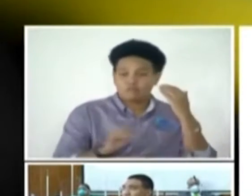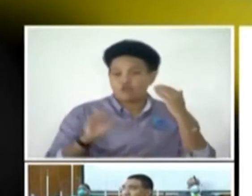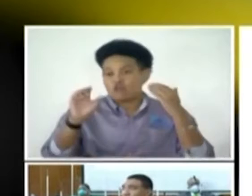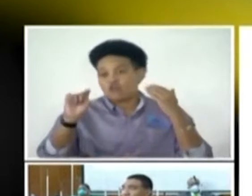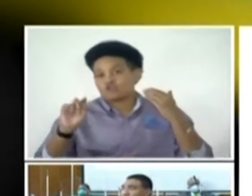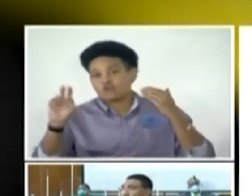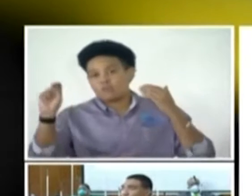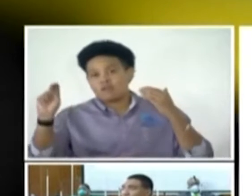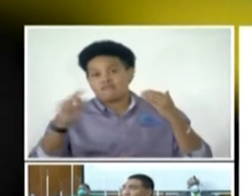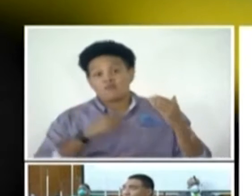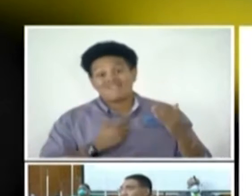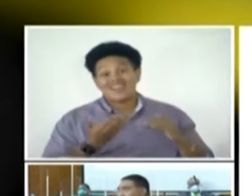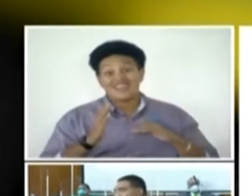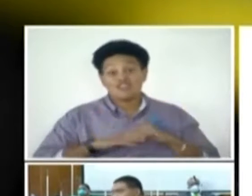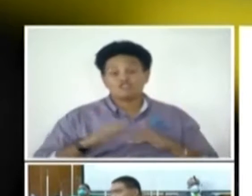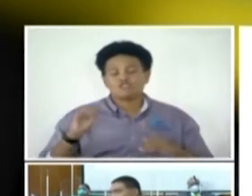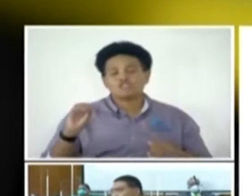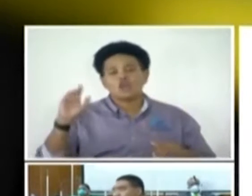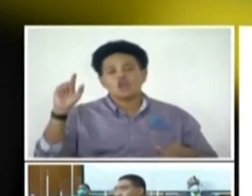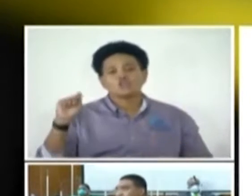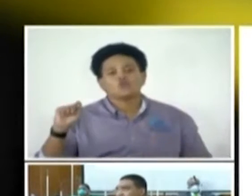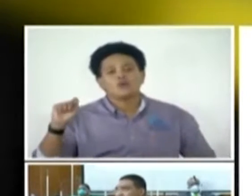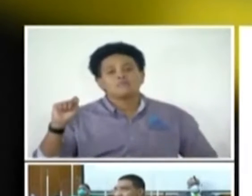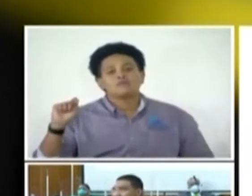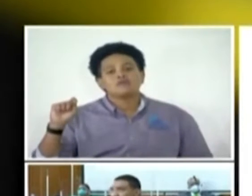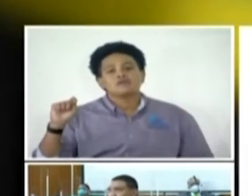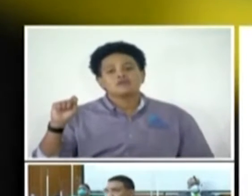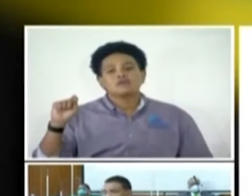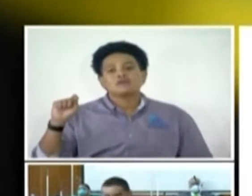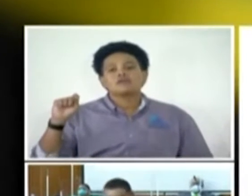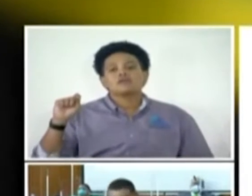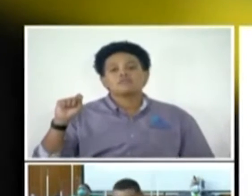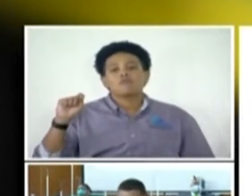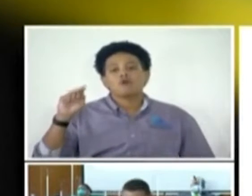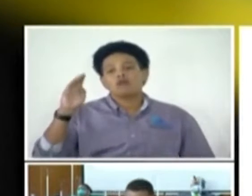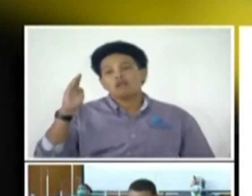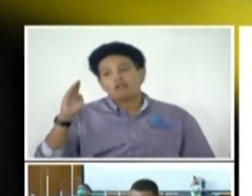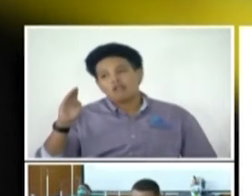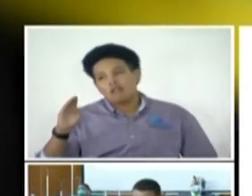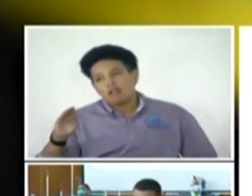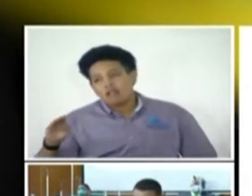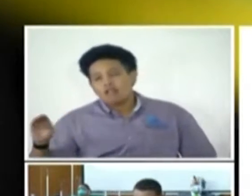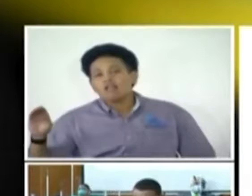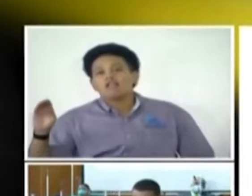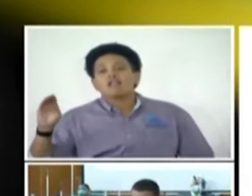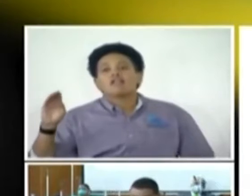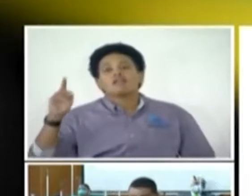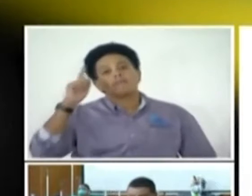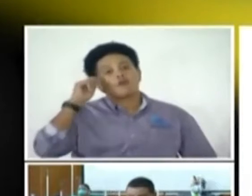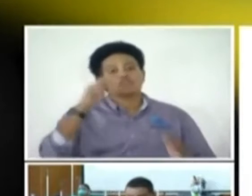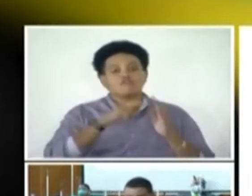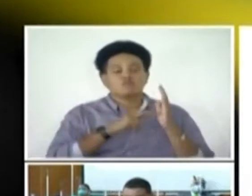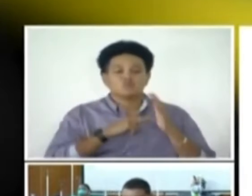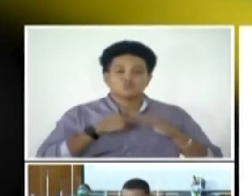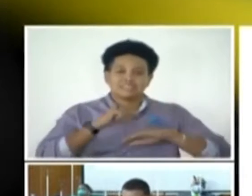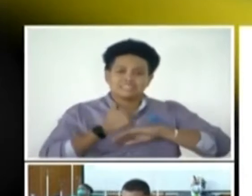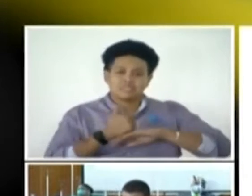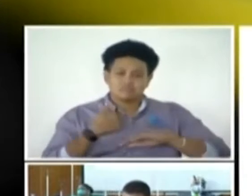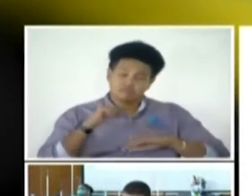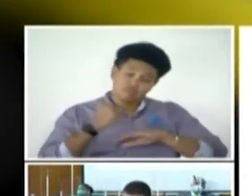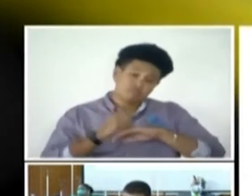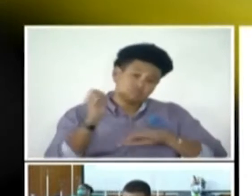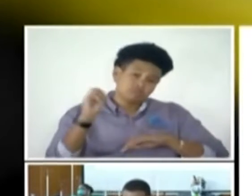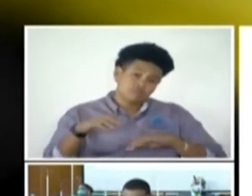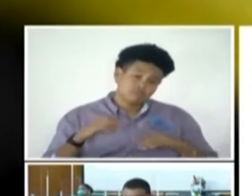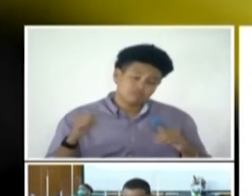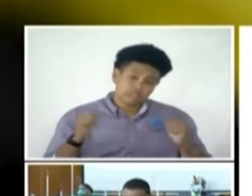increase in October, but it petered out because of measures that we had put in place. We reinstated tighter measures,